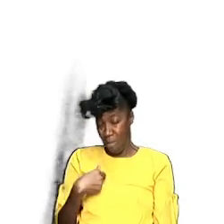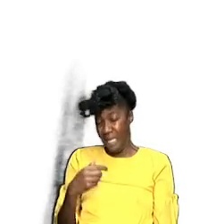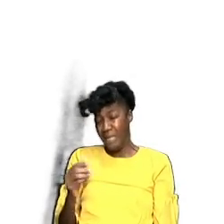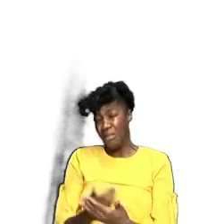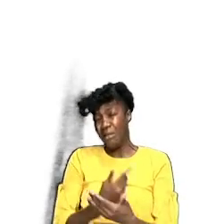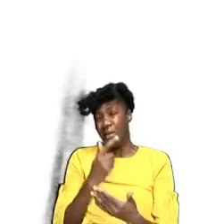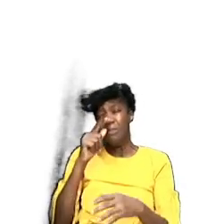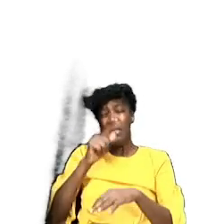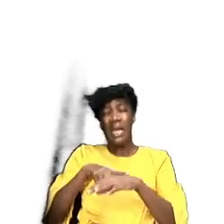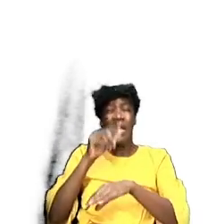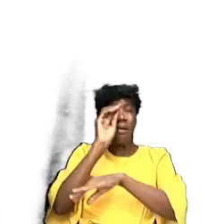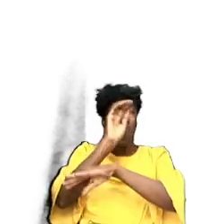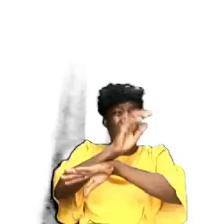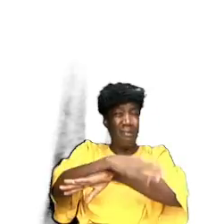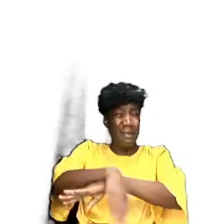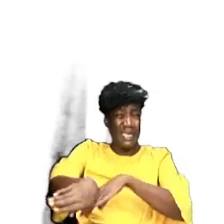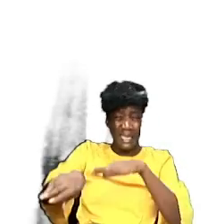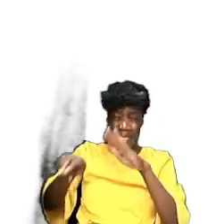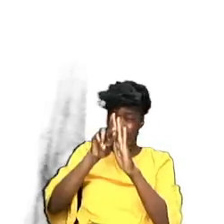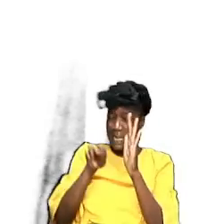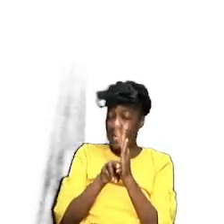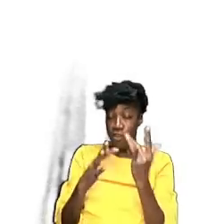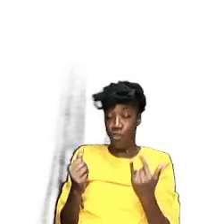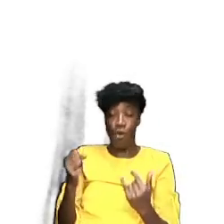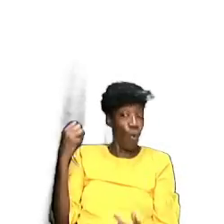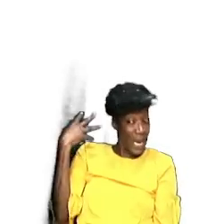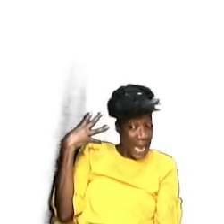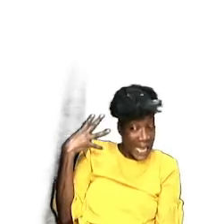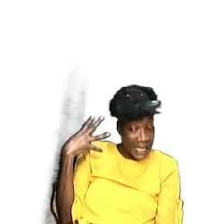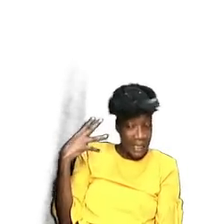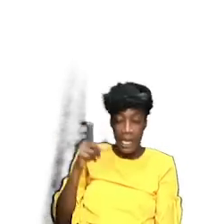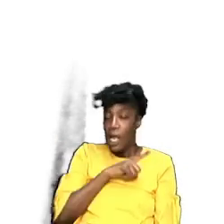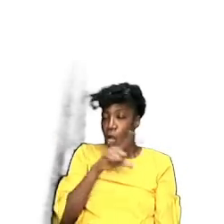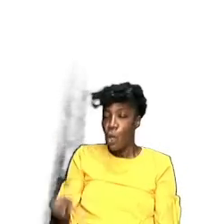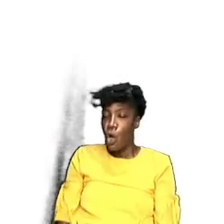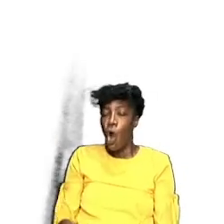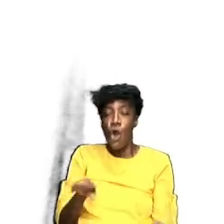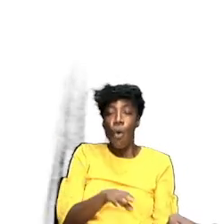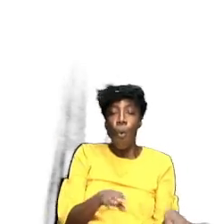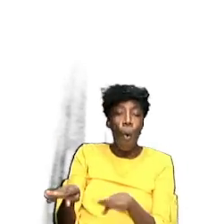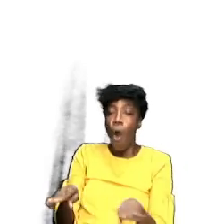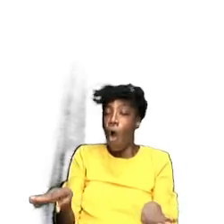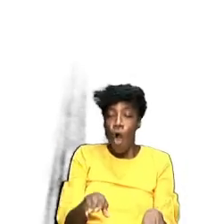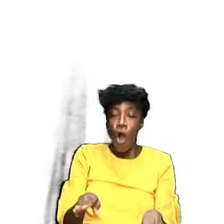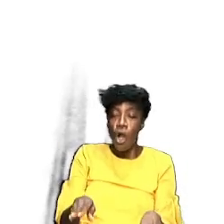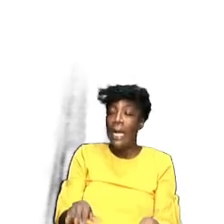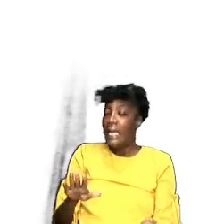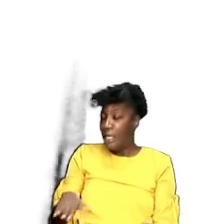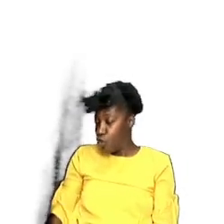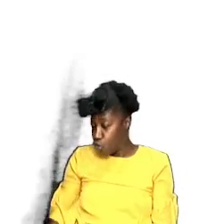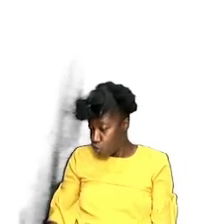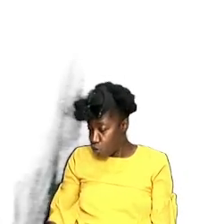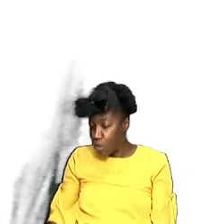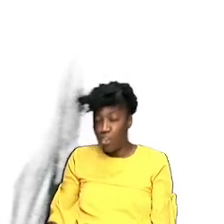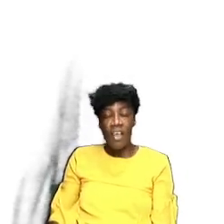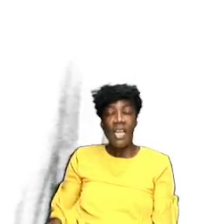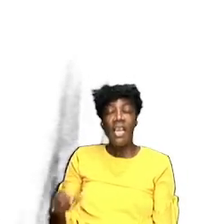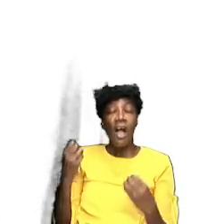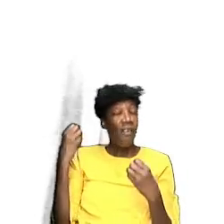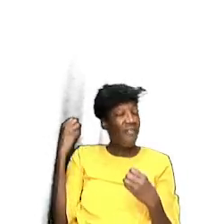but now ye are light in the Lord. Walk as children of light. Praise